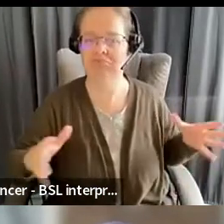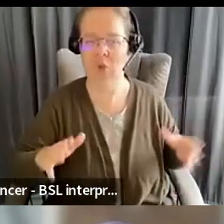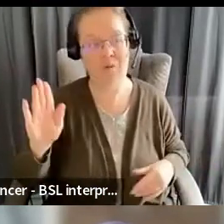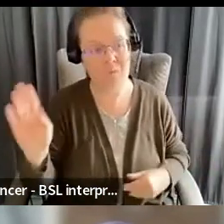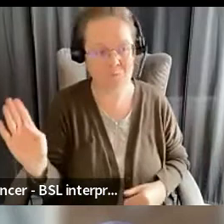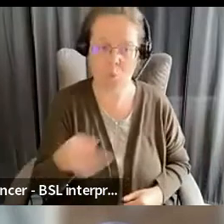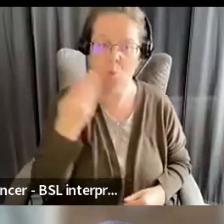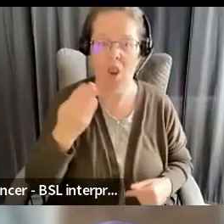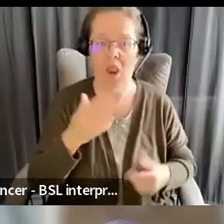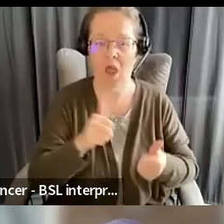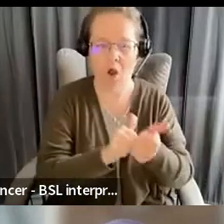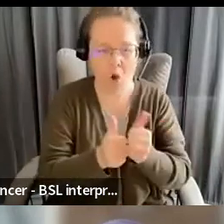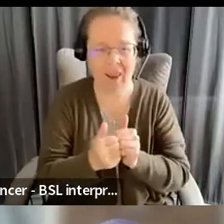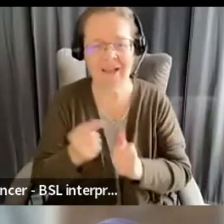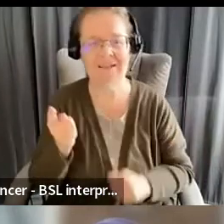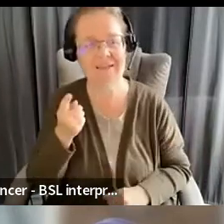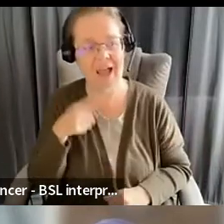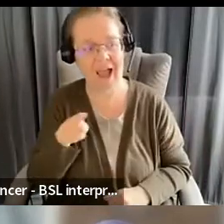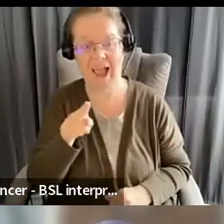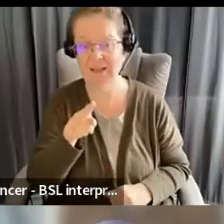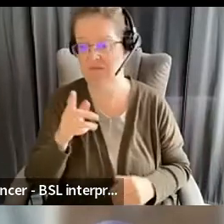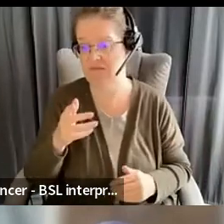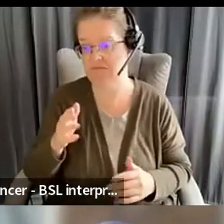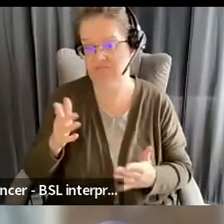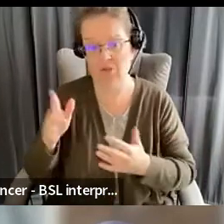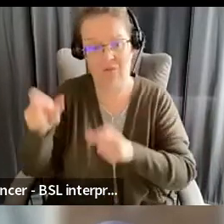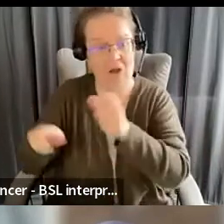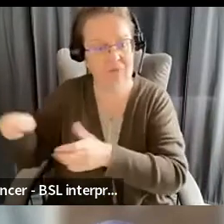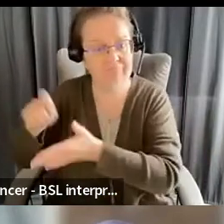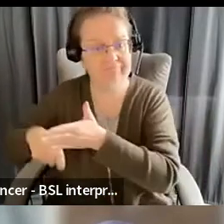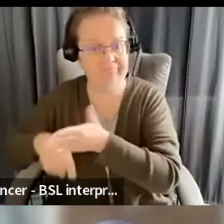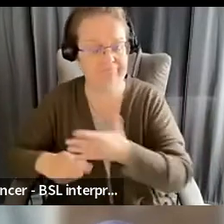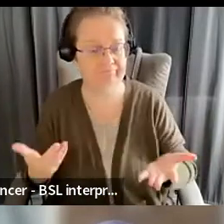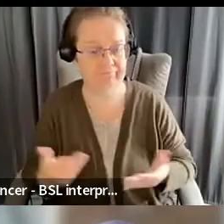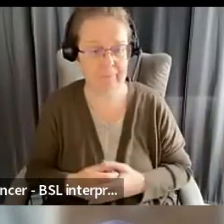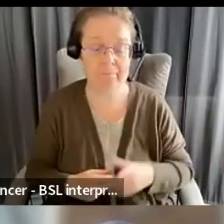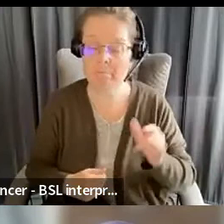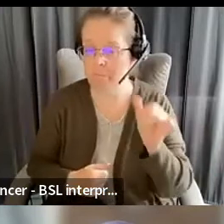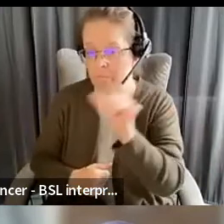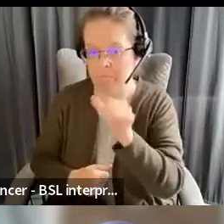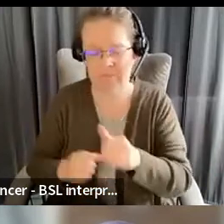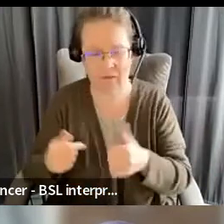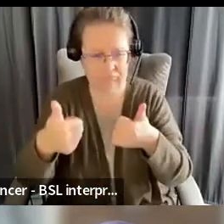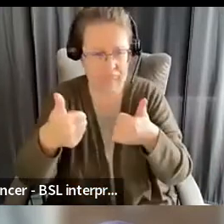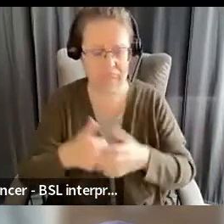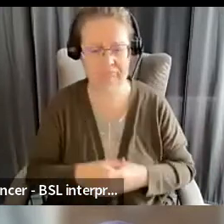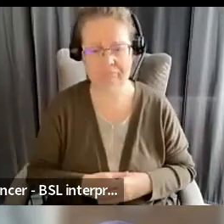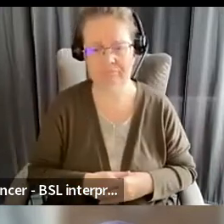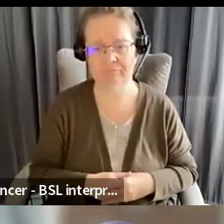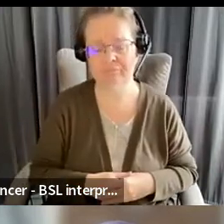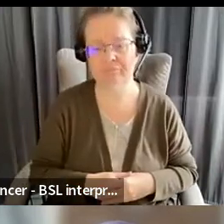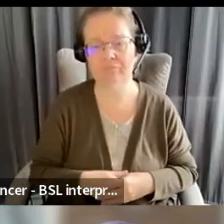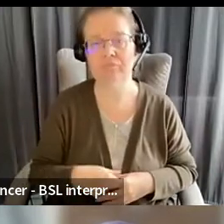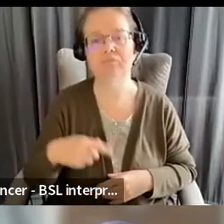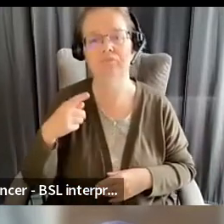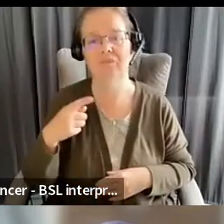your colleagues and for the people that you work with. Absolutely. Yeah, and that's really, really great. And we've been very,